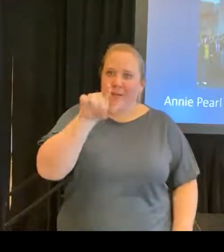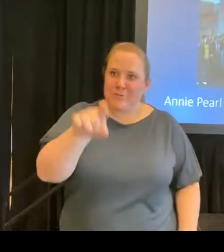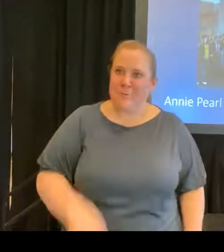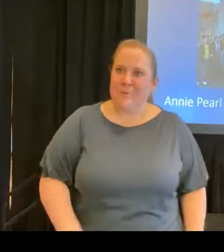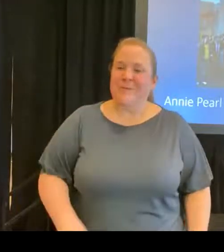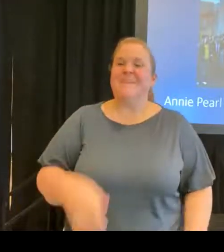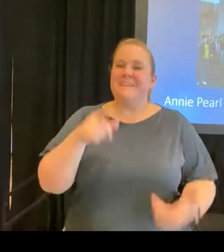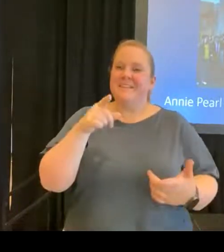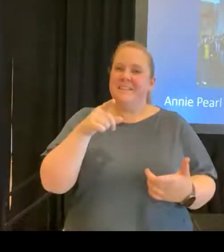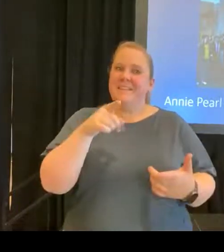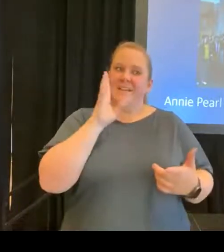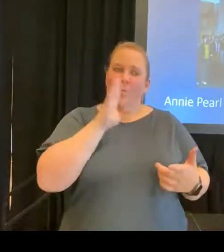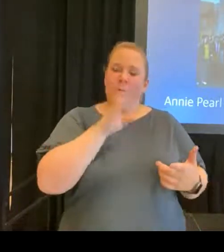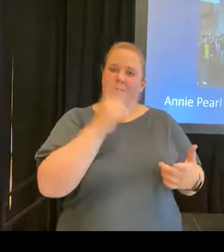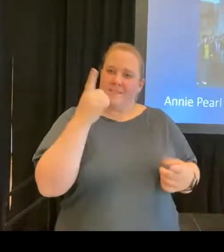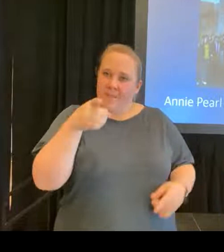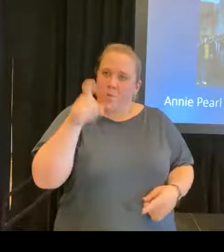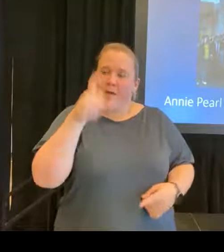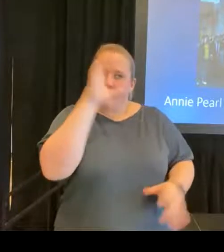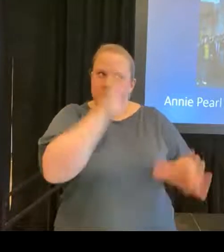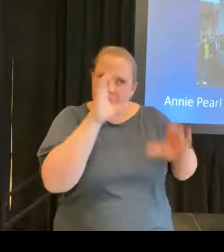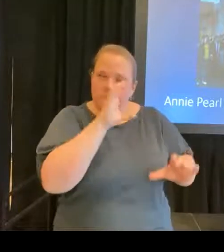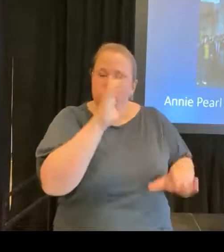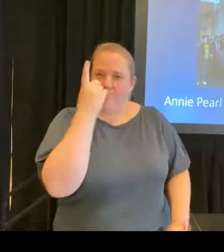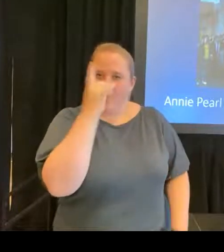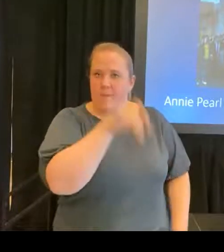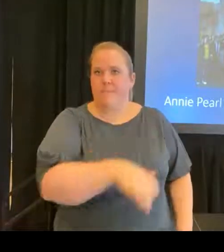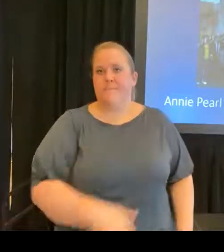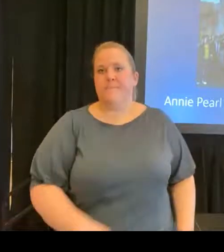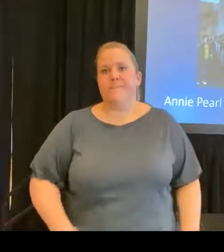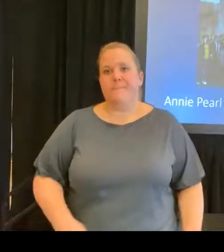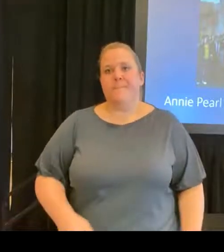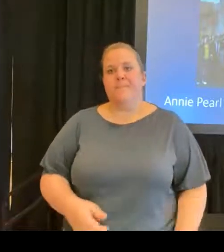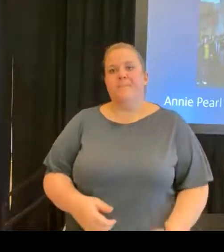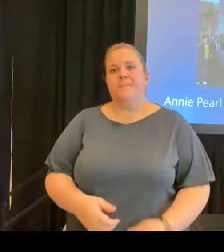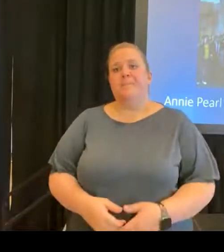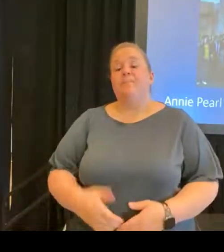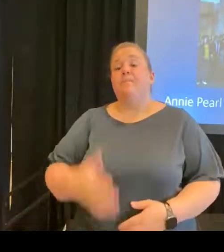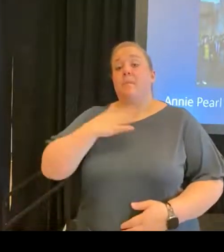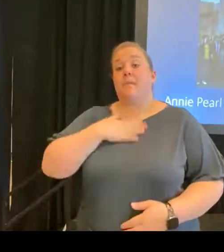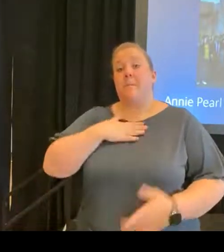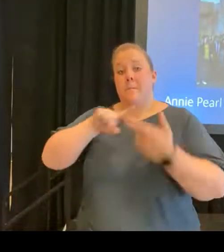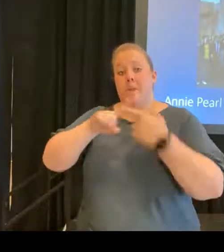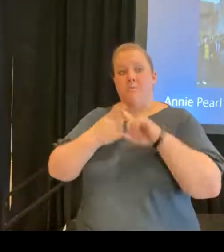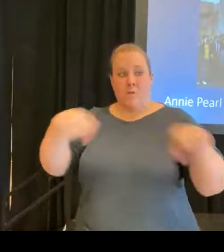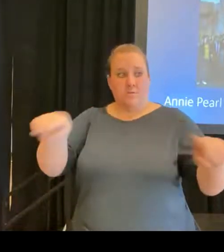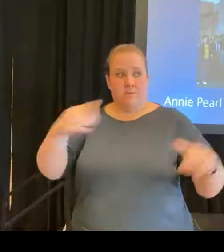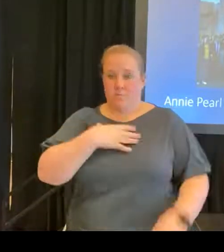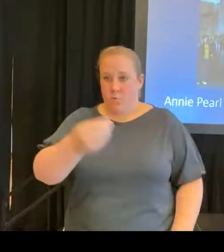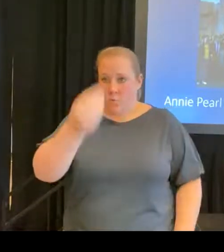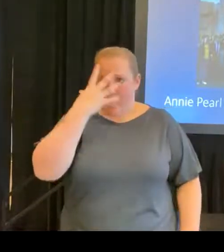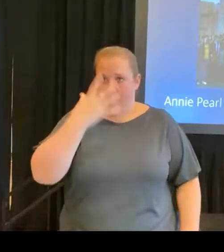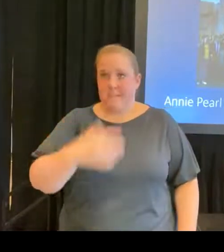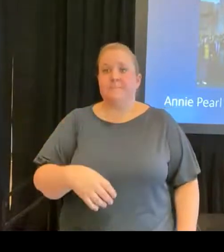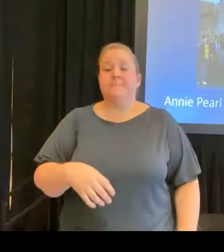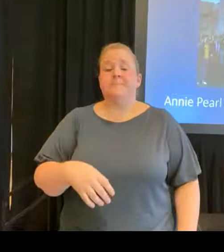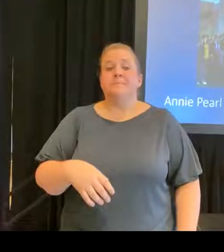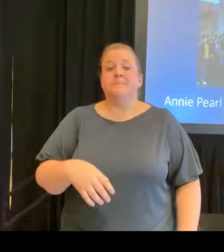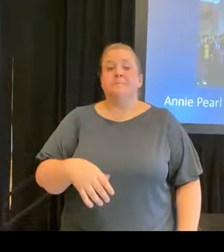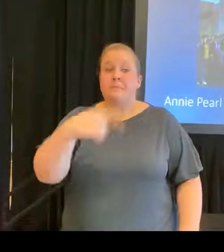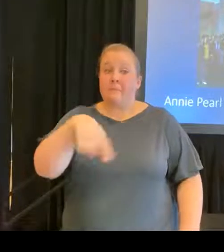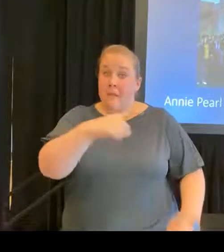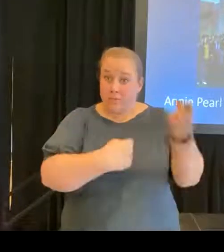It's gonna be something you have to go see. Now, my friends who are whites,